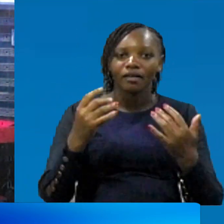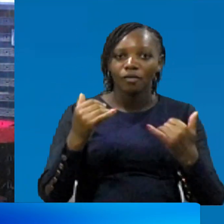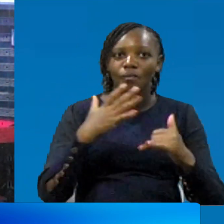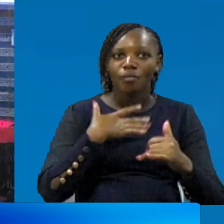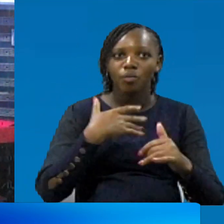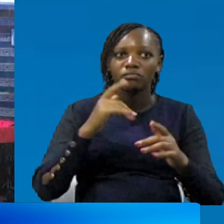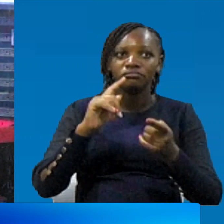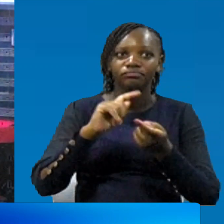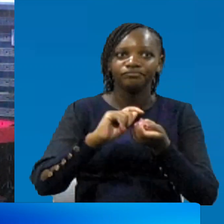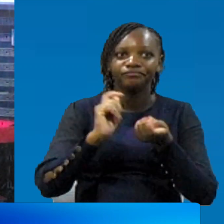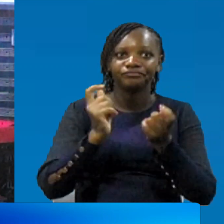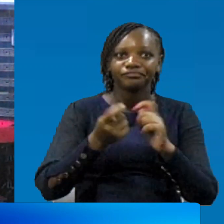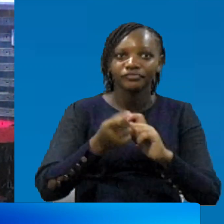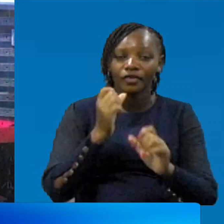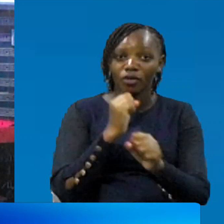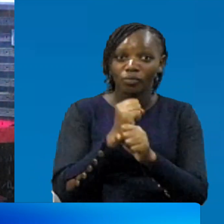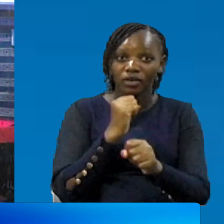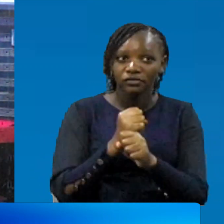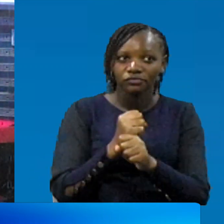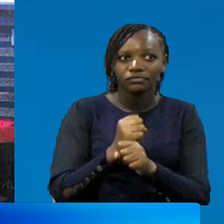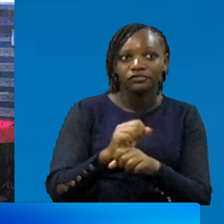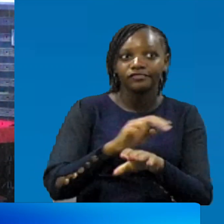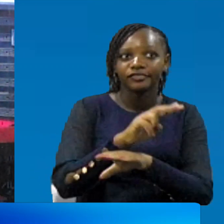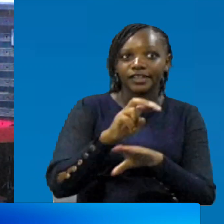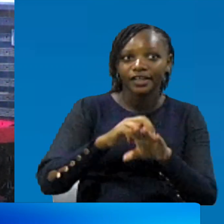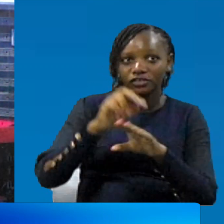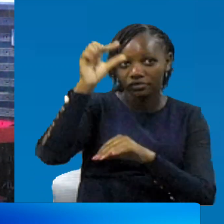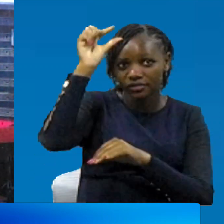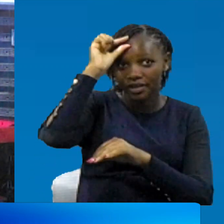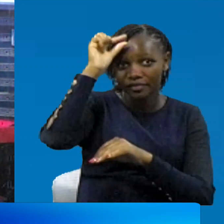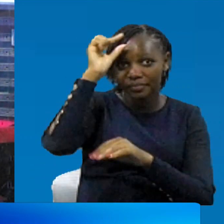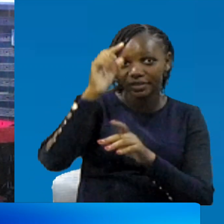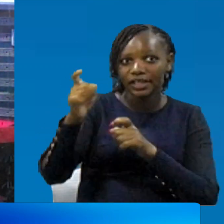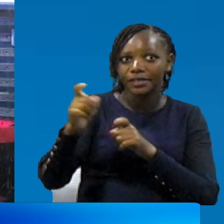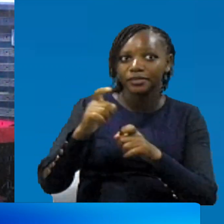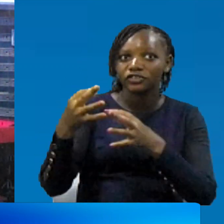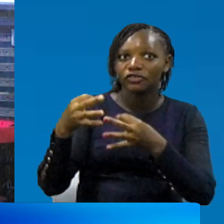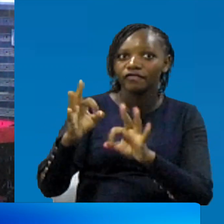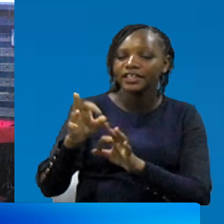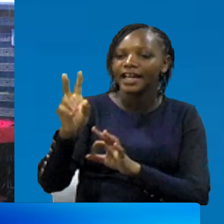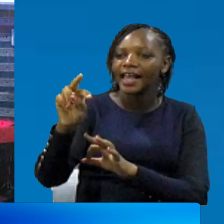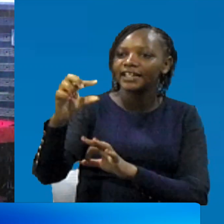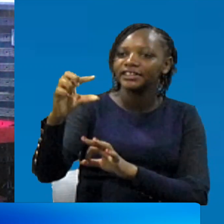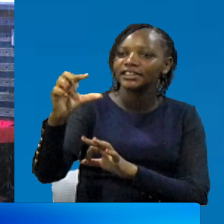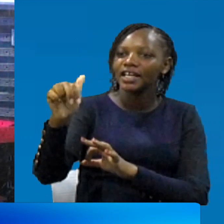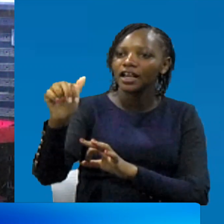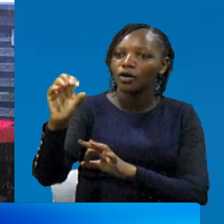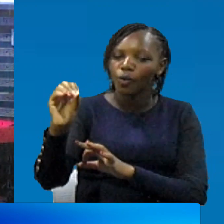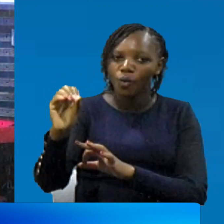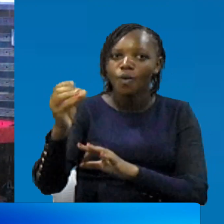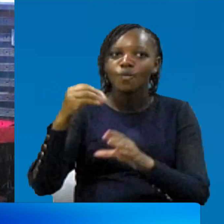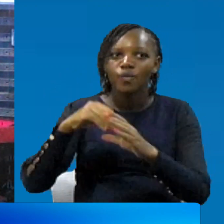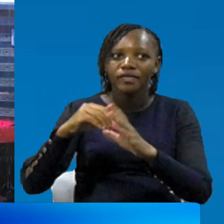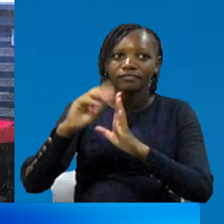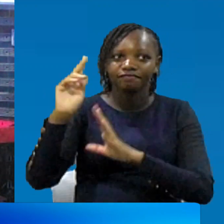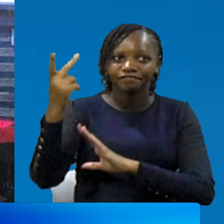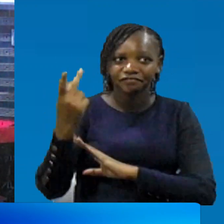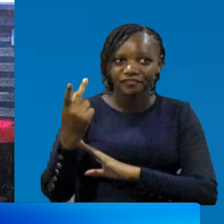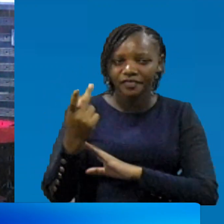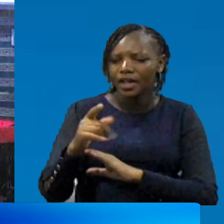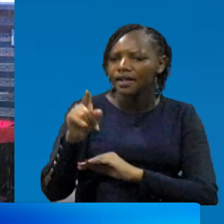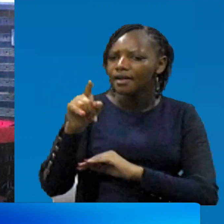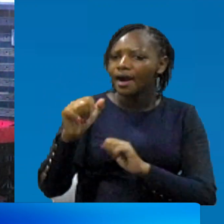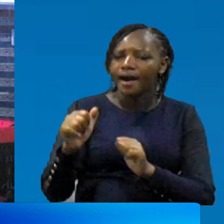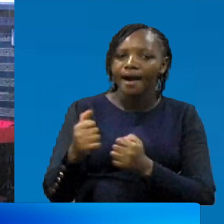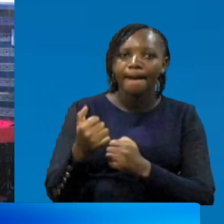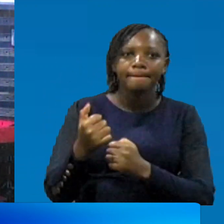Transforming the operations and workings of national government administration officials across the country. This is according to